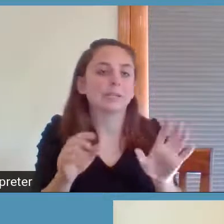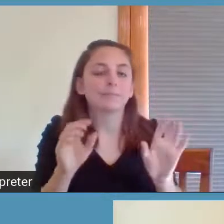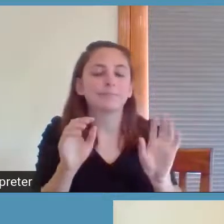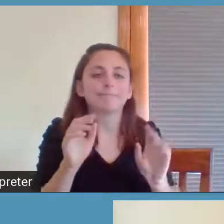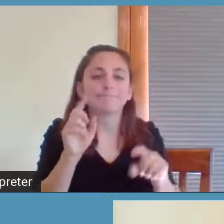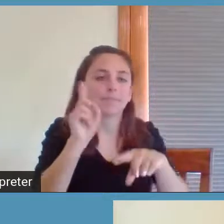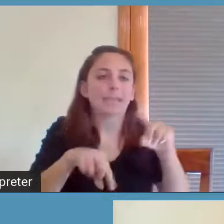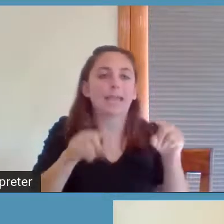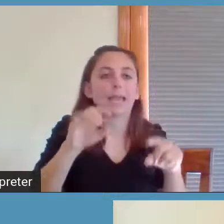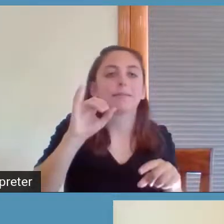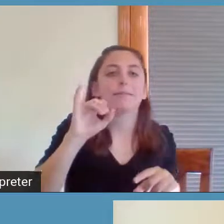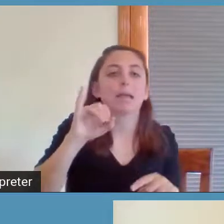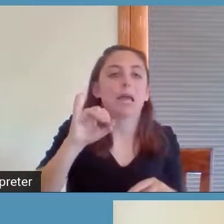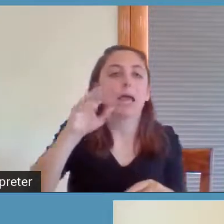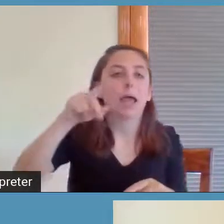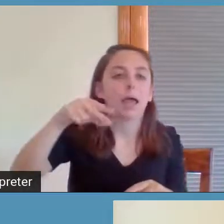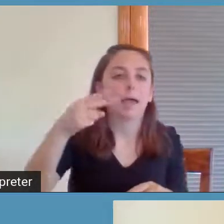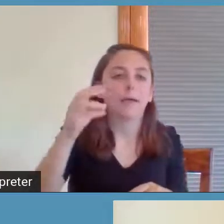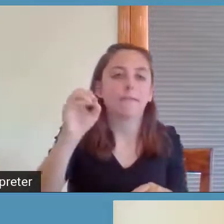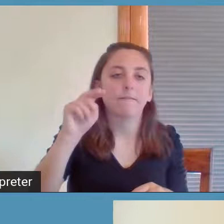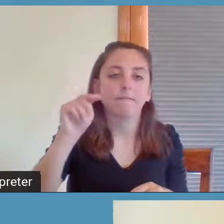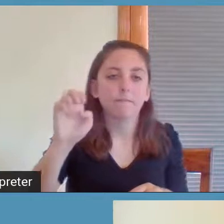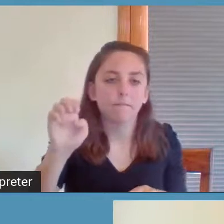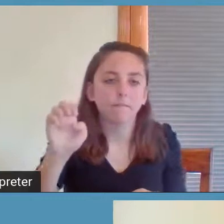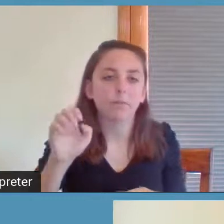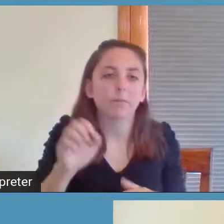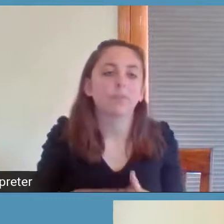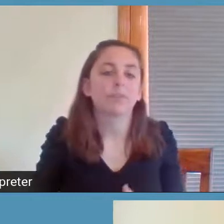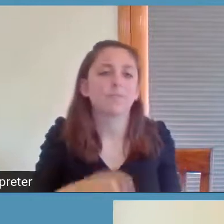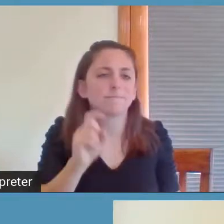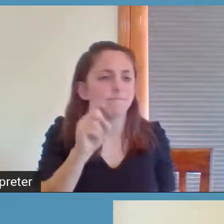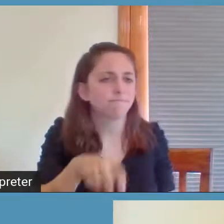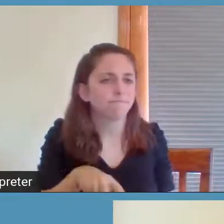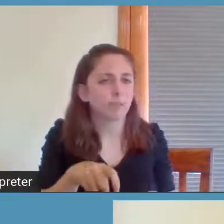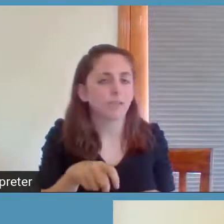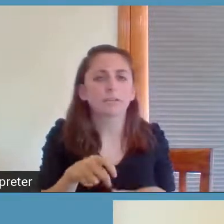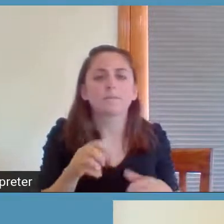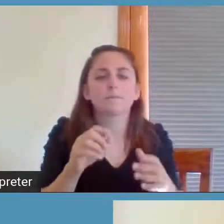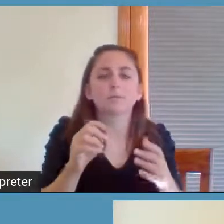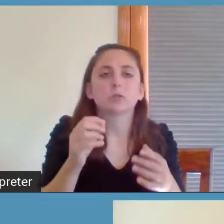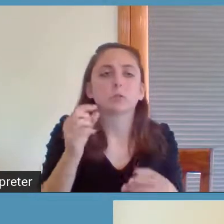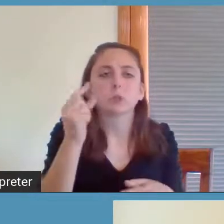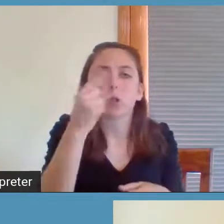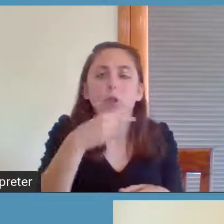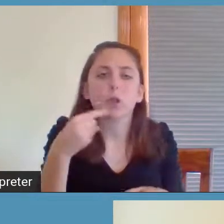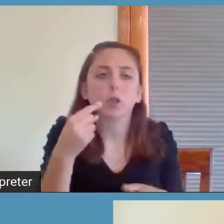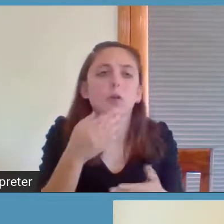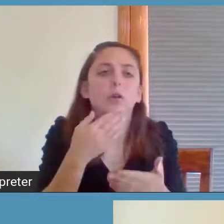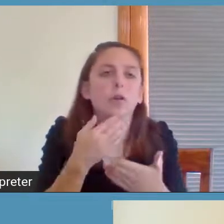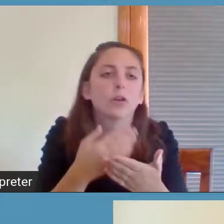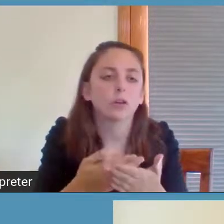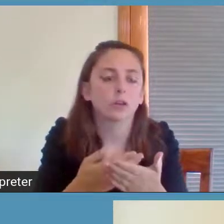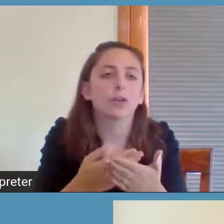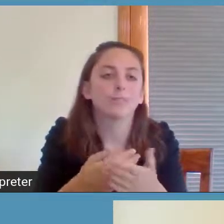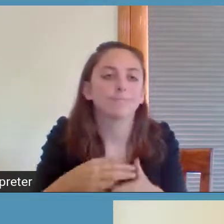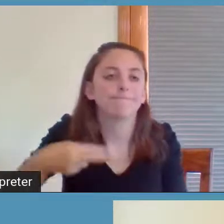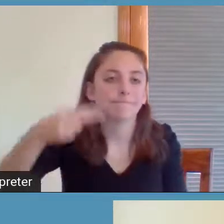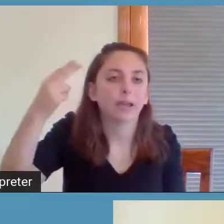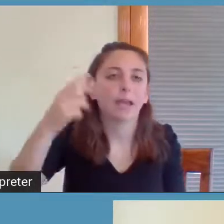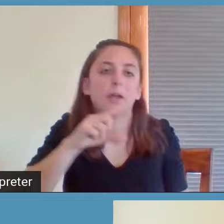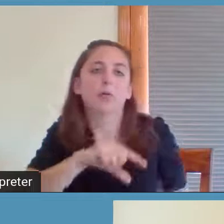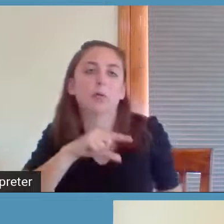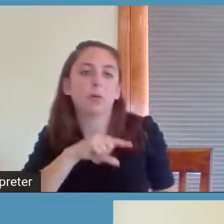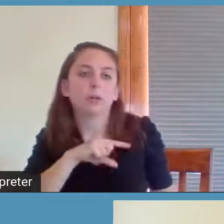taking, you know, had to be really quality to look good online. It had to be high quality. Sure. So this,